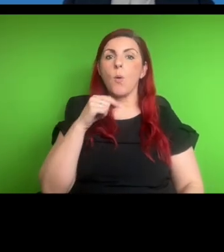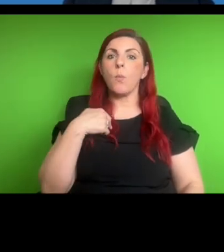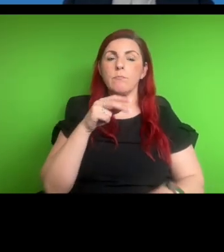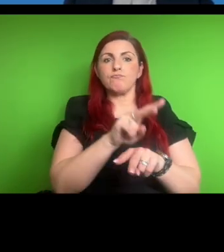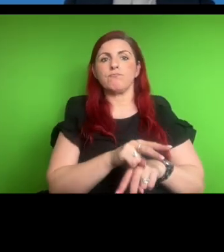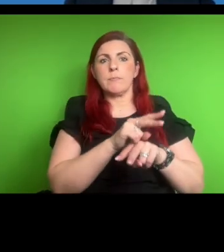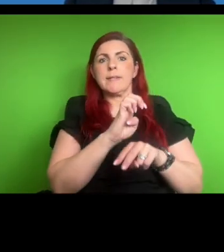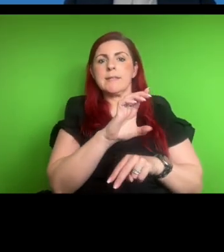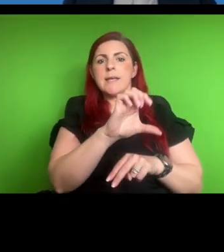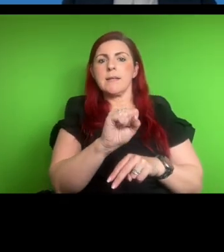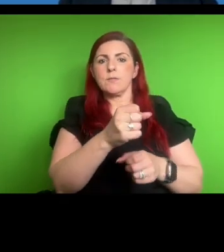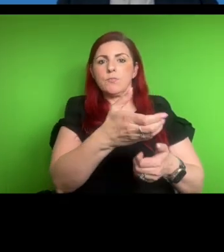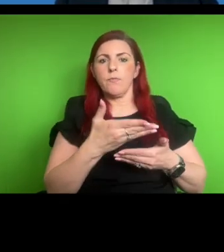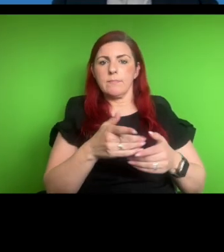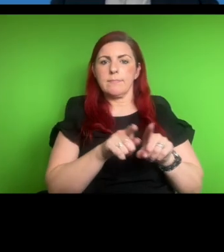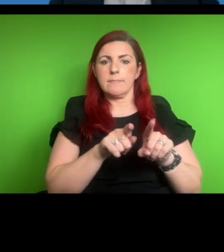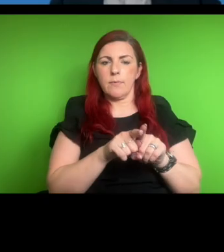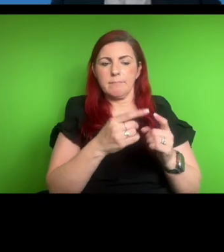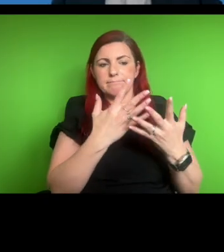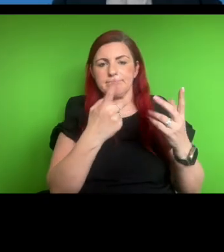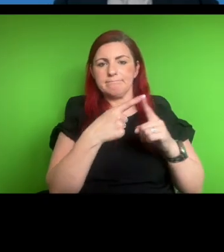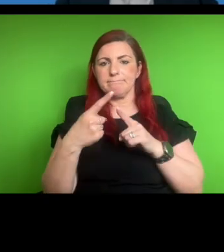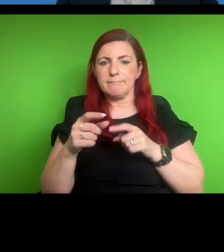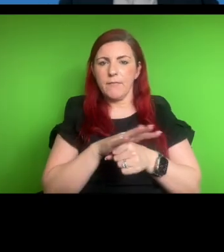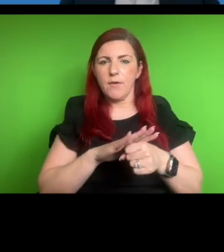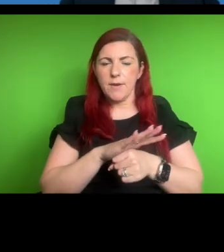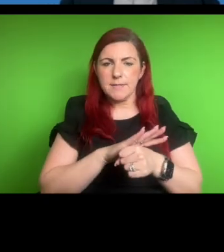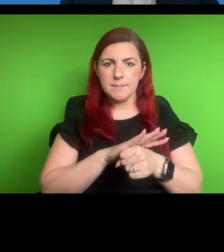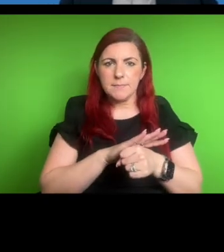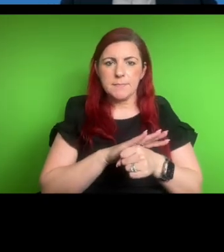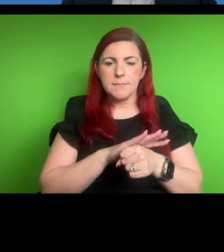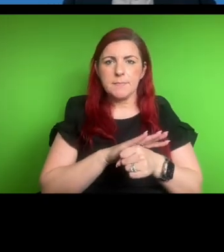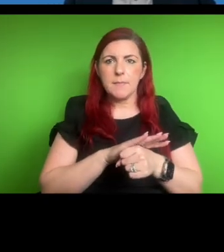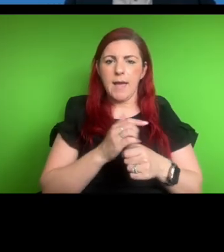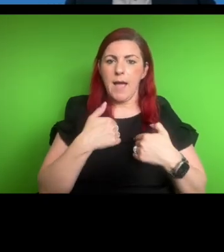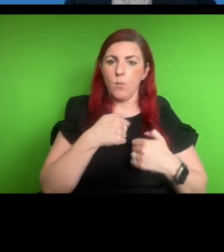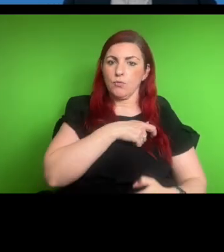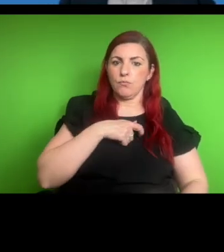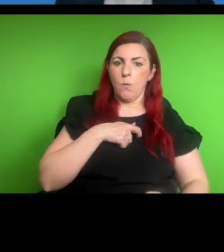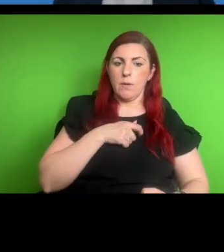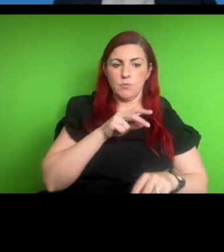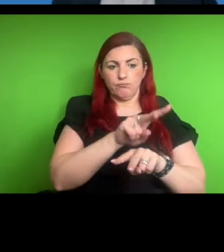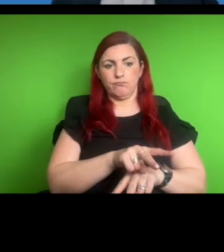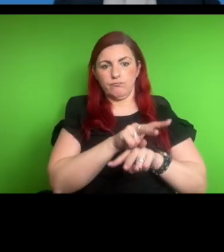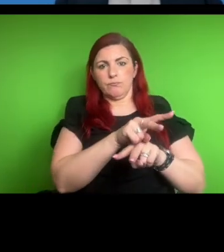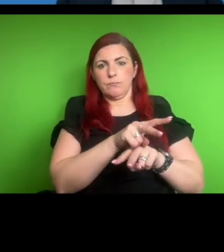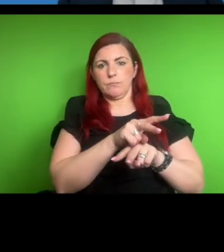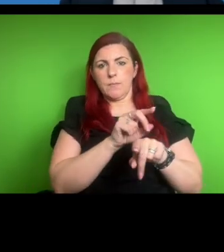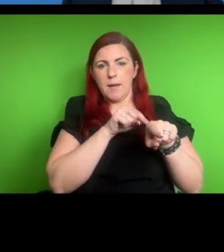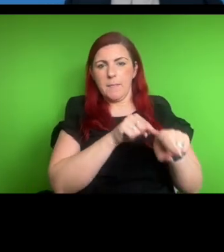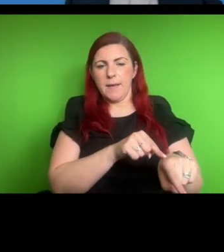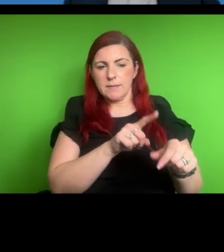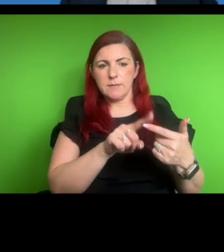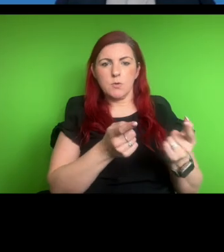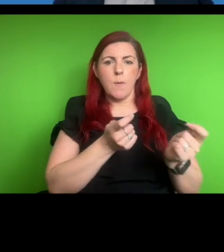I outlined. And our role is to monitor compliance. It's to handle complaints, and anyone who